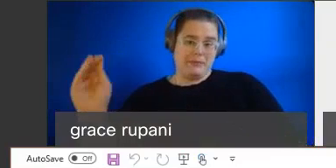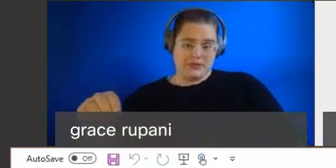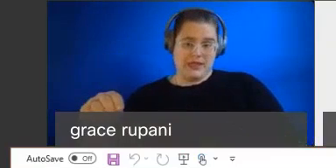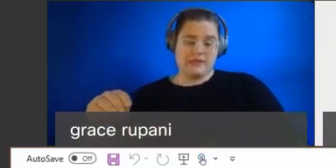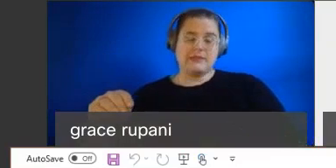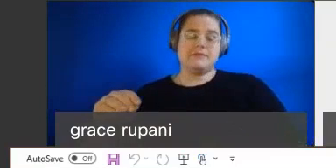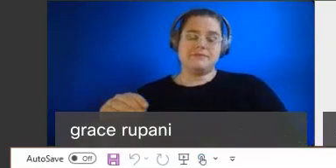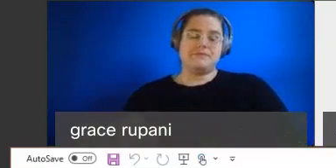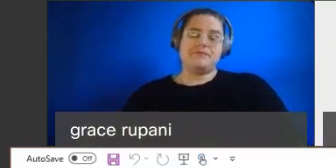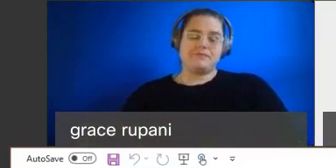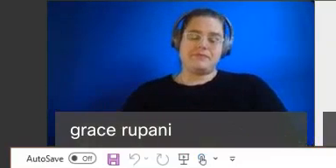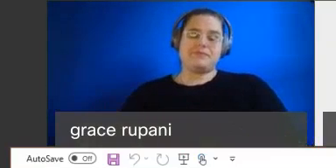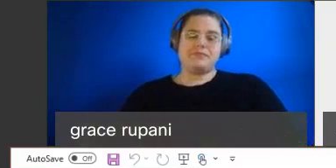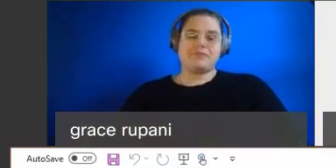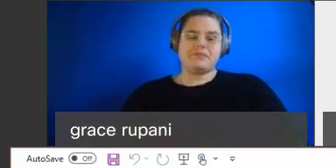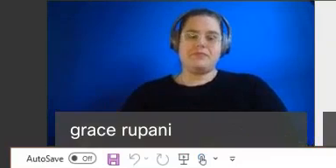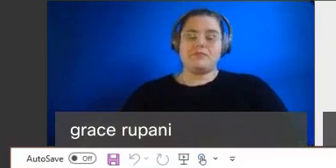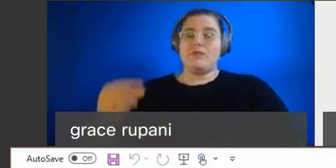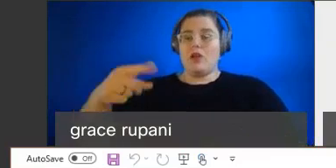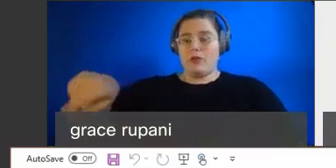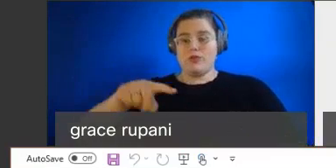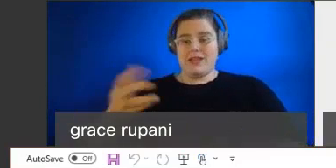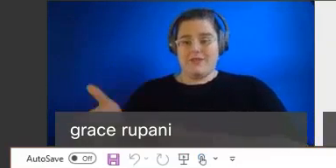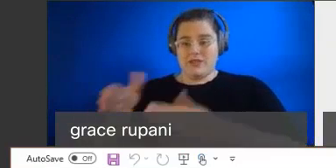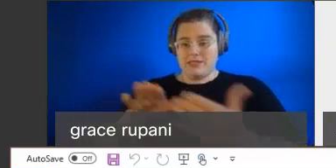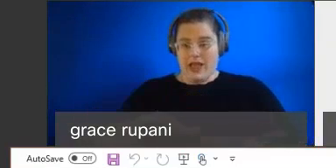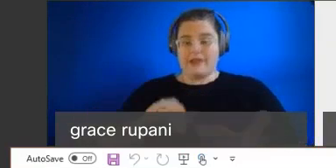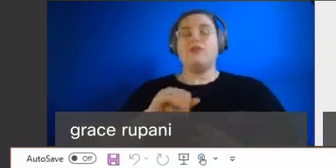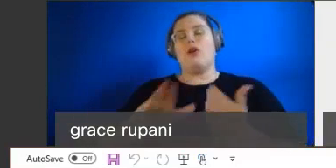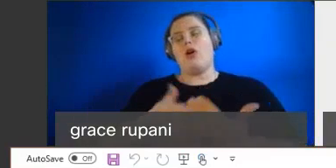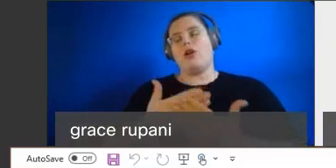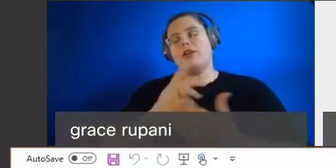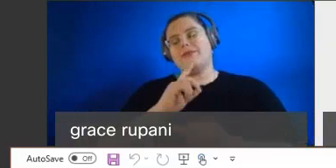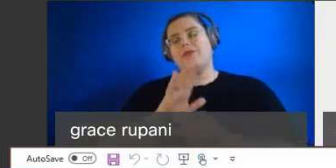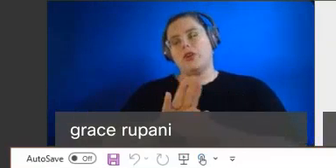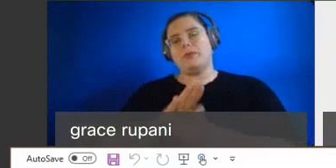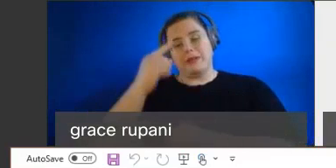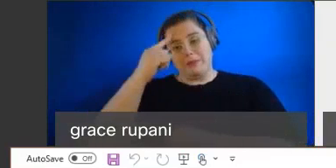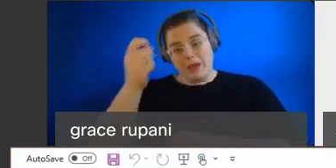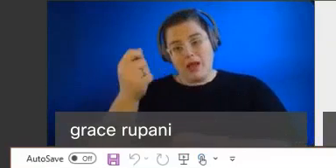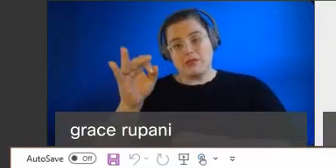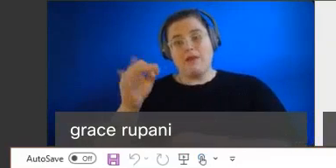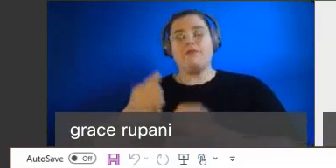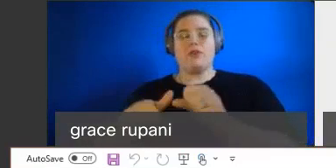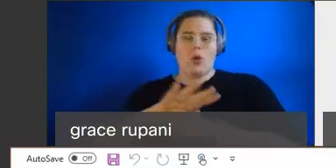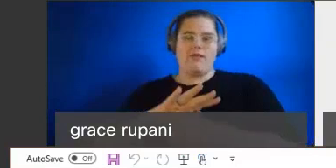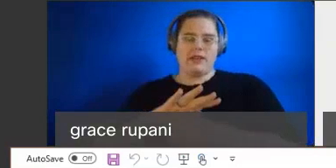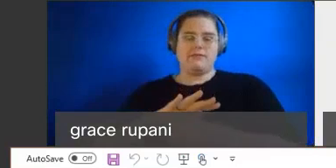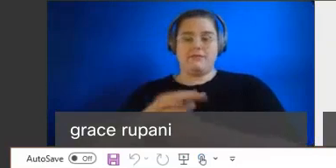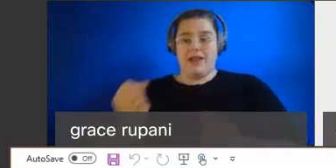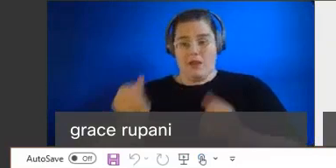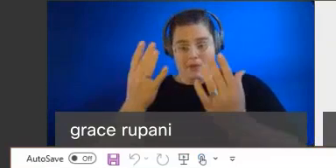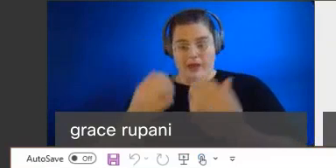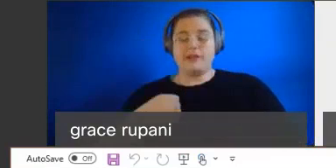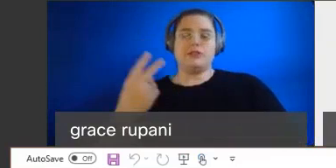The folks who have died, they've all been confirmed as COVID related, and it is 2 deaths,